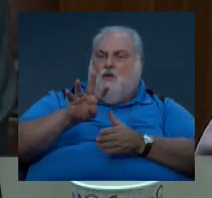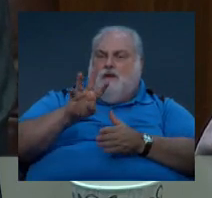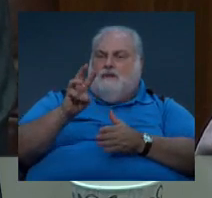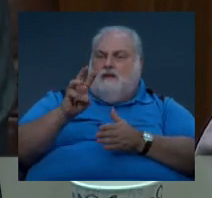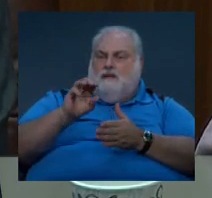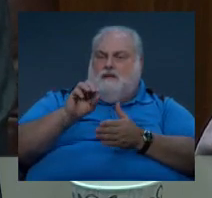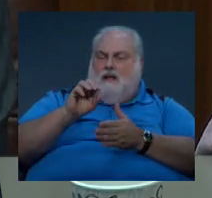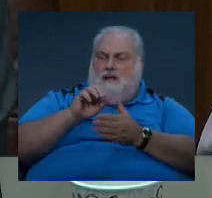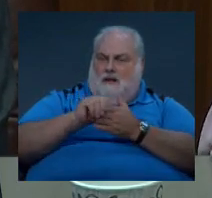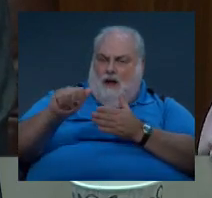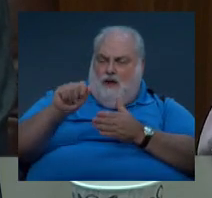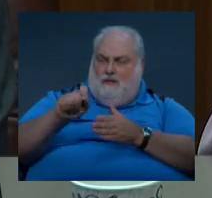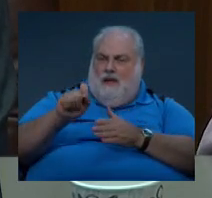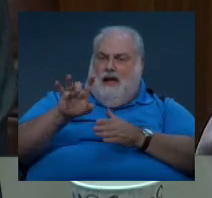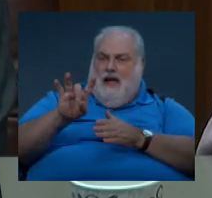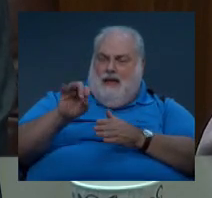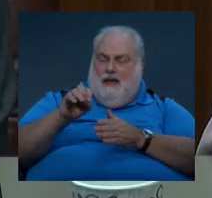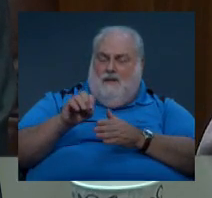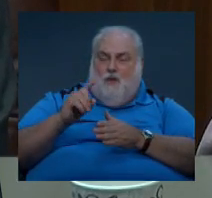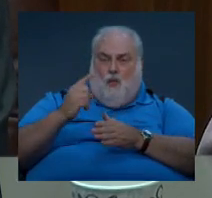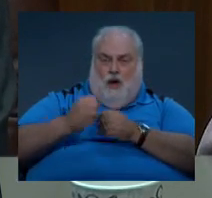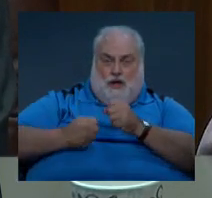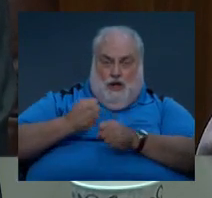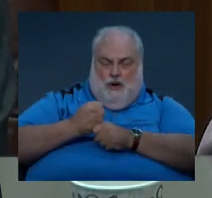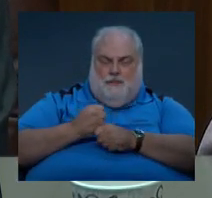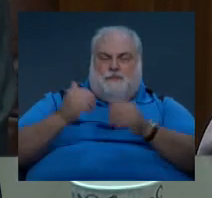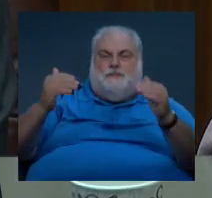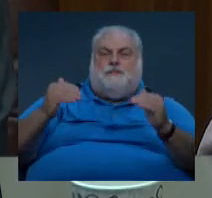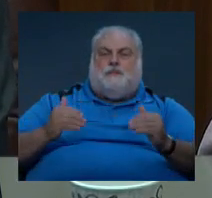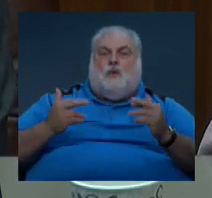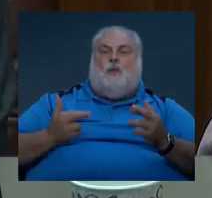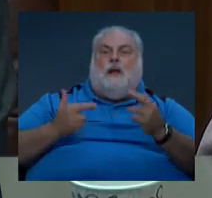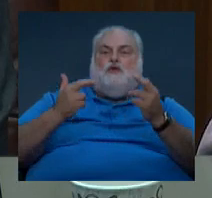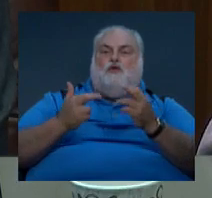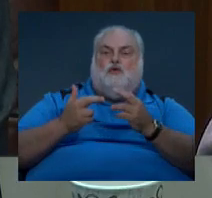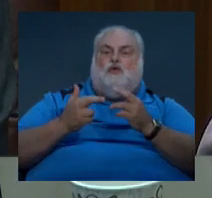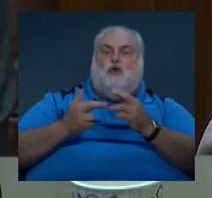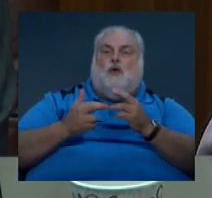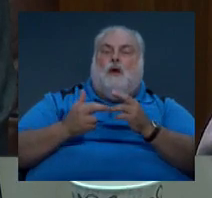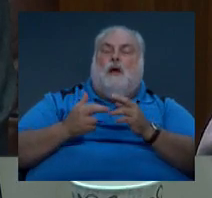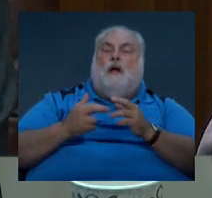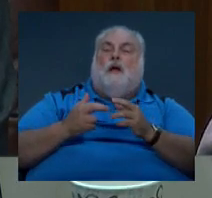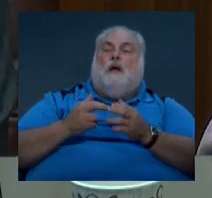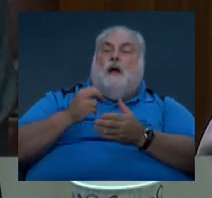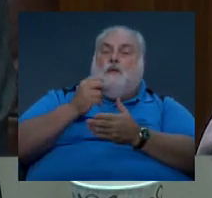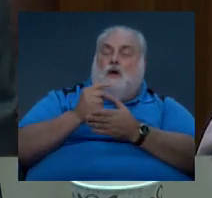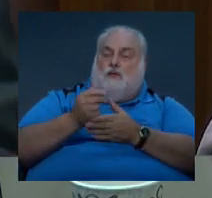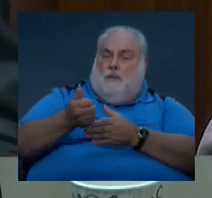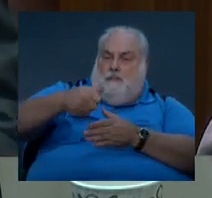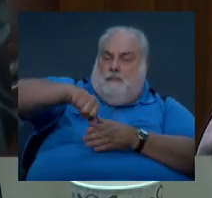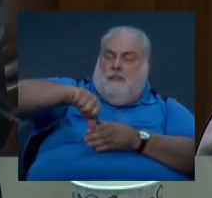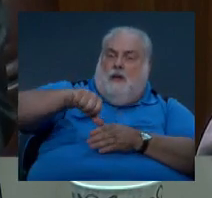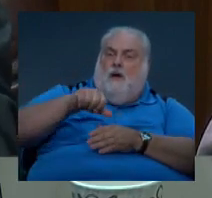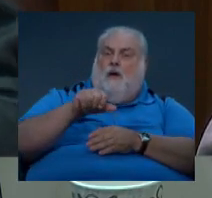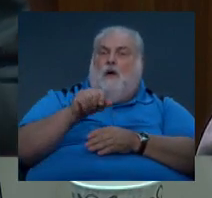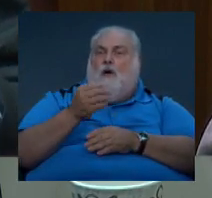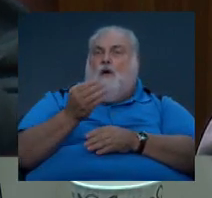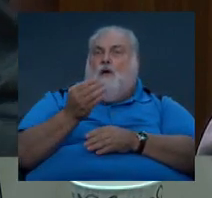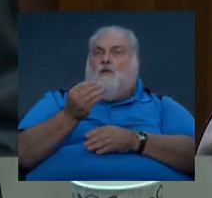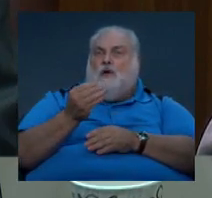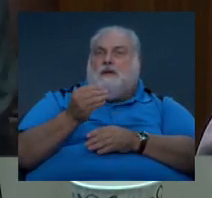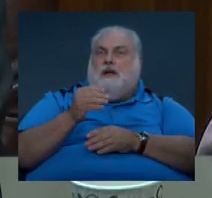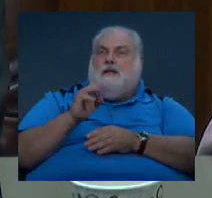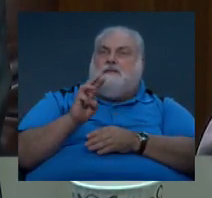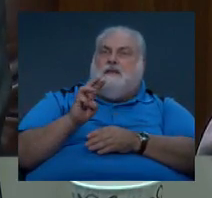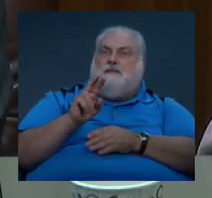$382,346.80 for a one-year term and for the purposes. A resolution to amend Little Rock, Arkansas Resolution number 14,667 of